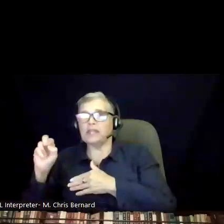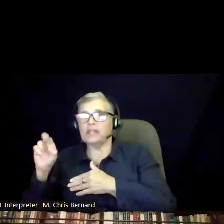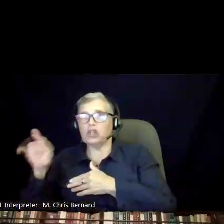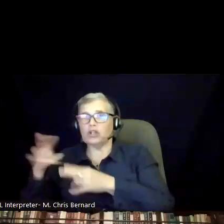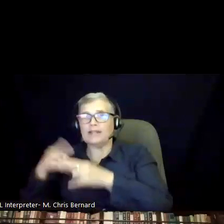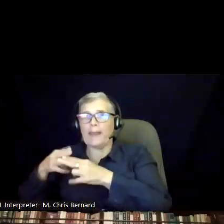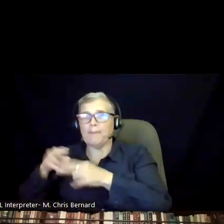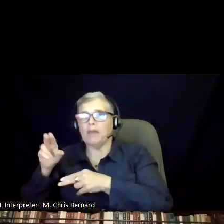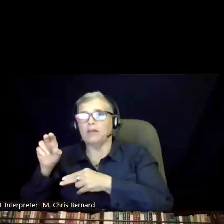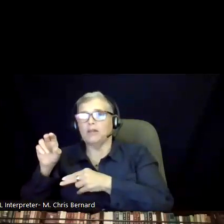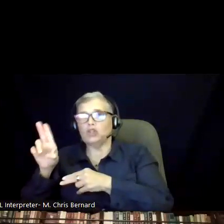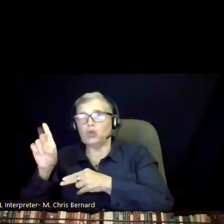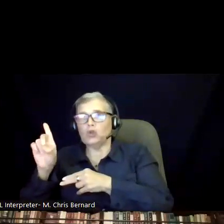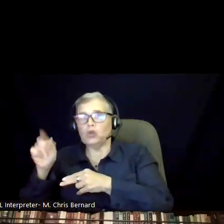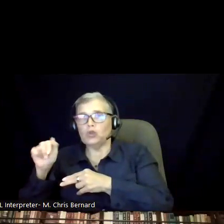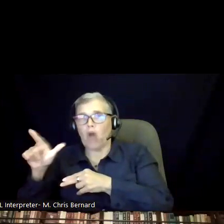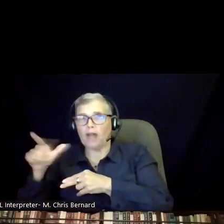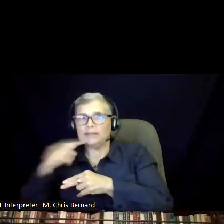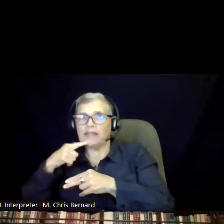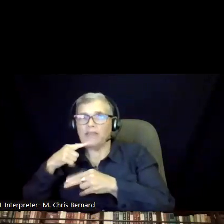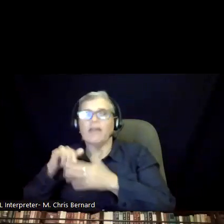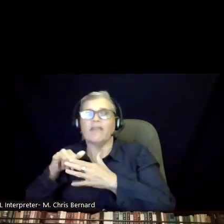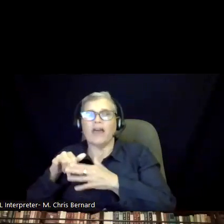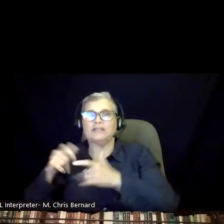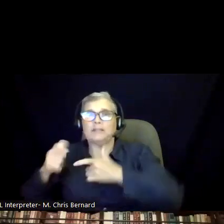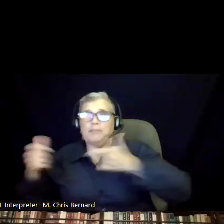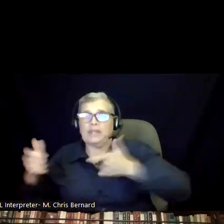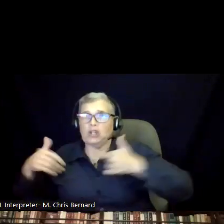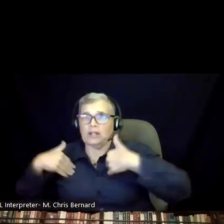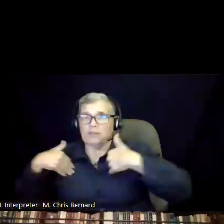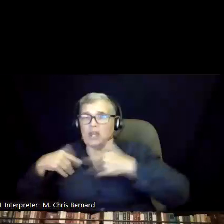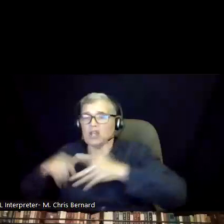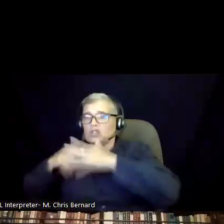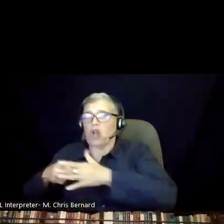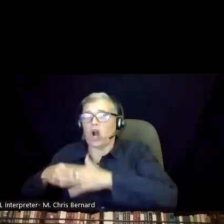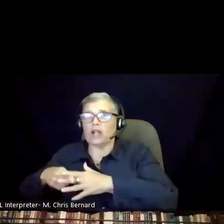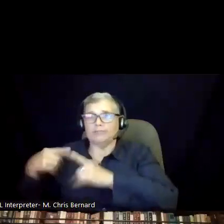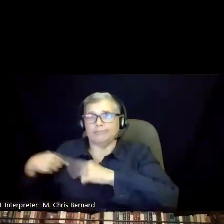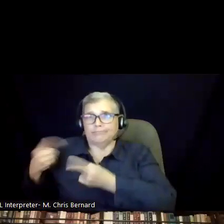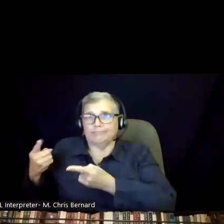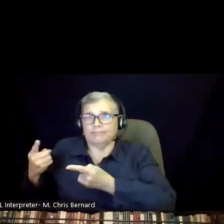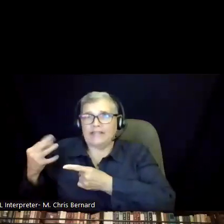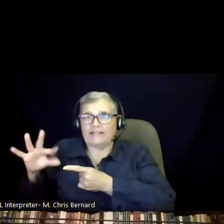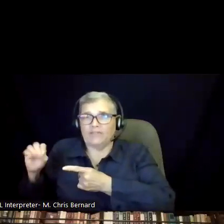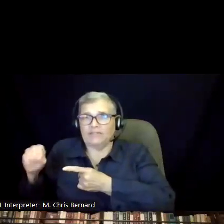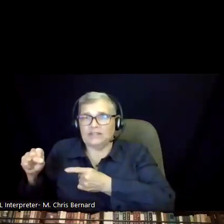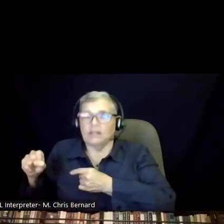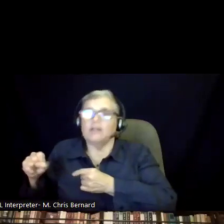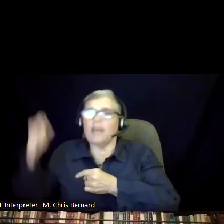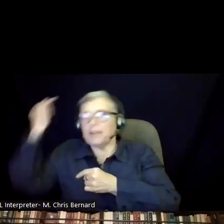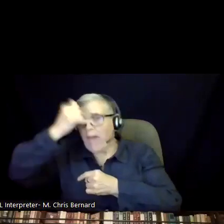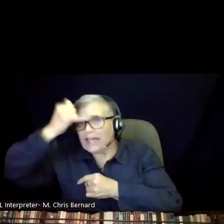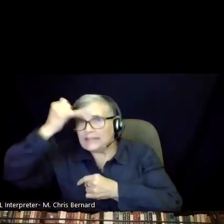the era of big raids. We start in the latter half of the 19th century when, as I mentioned earlier, bison and